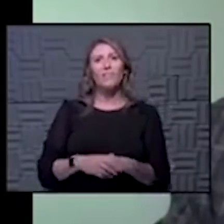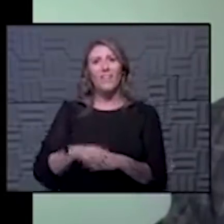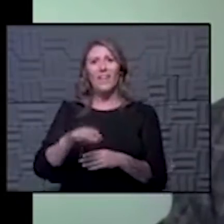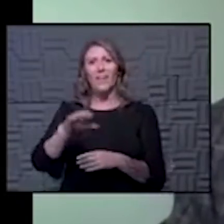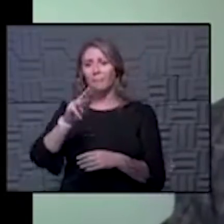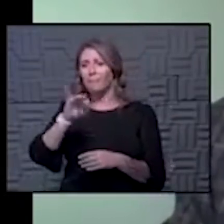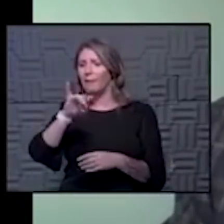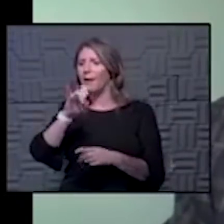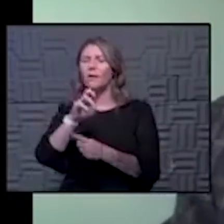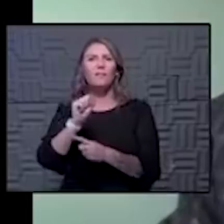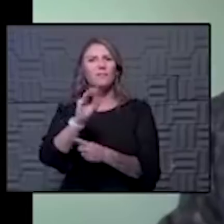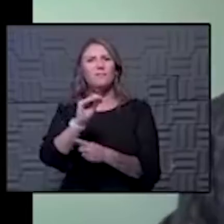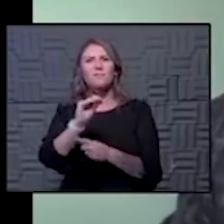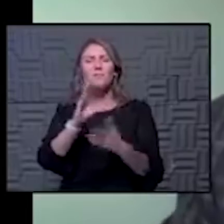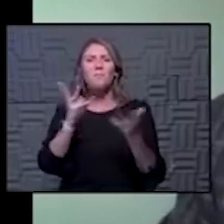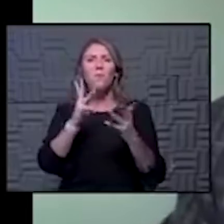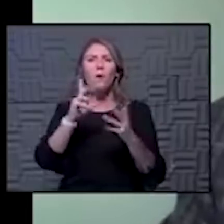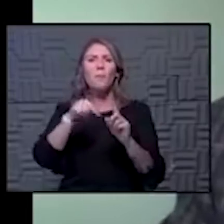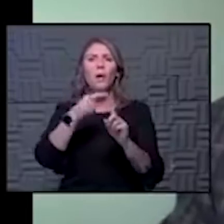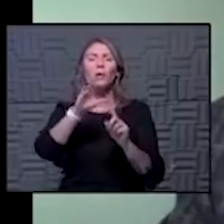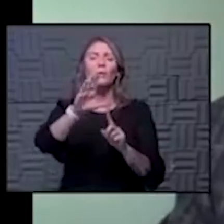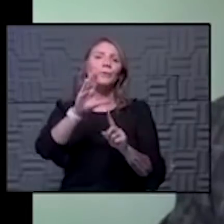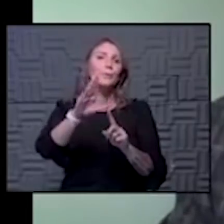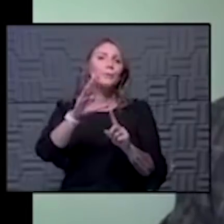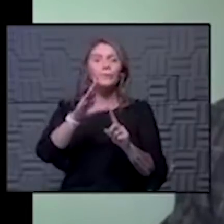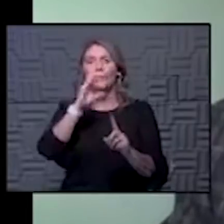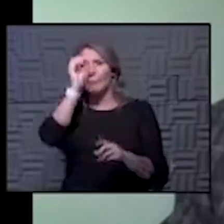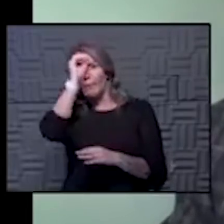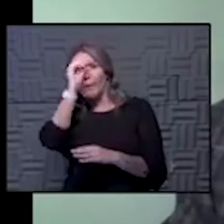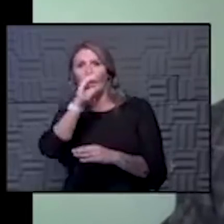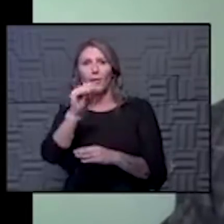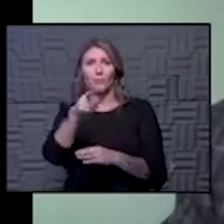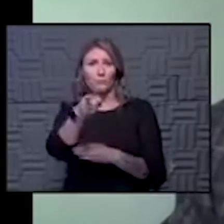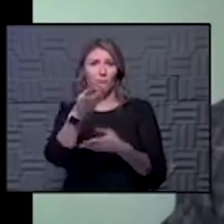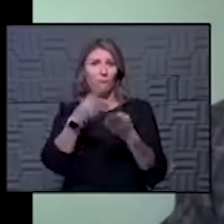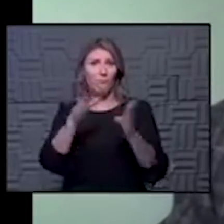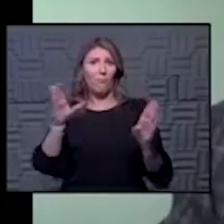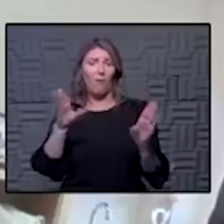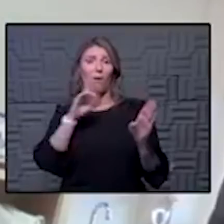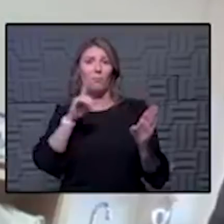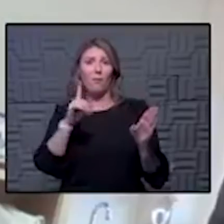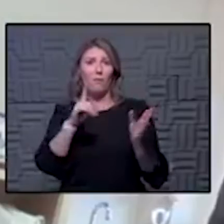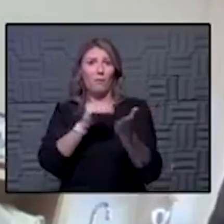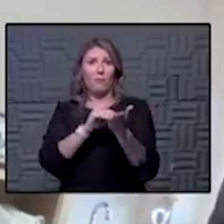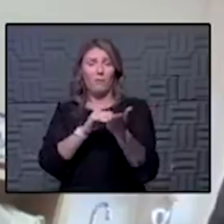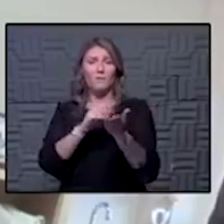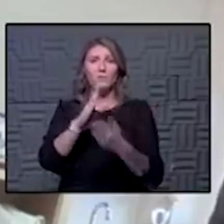infection disease physician and you're a public health officer for Sedgwick County as well?